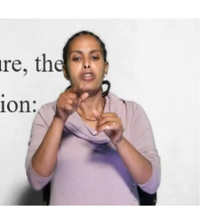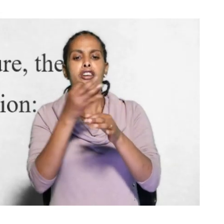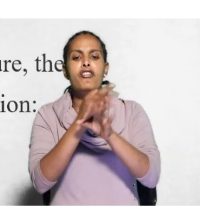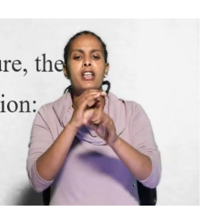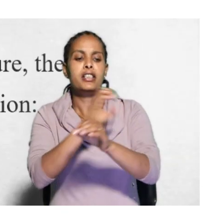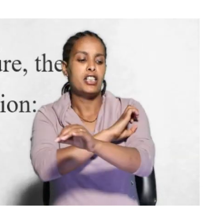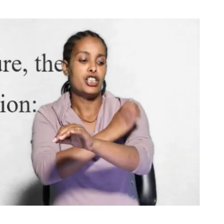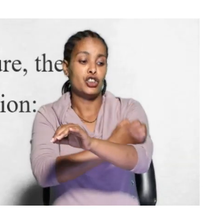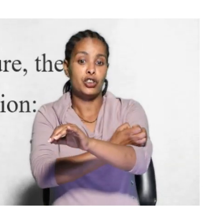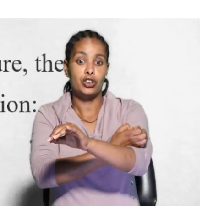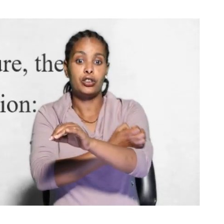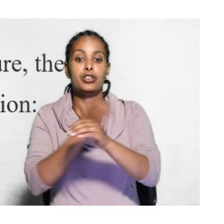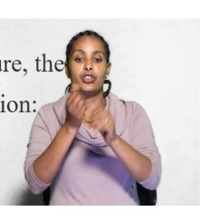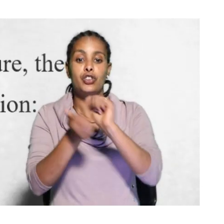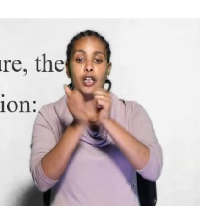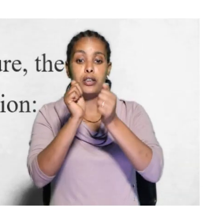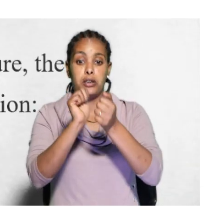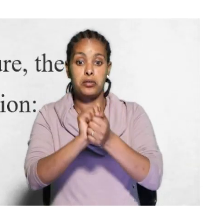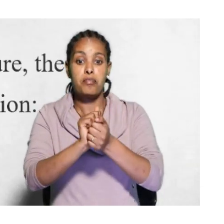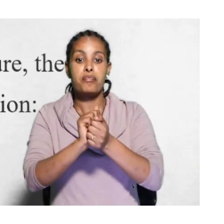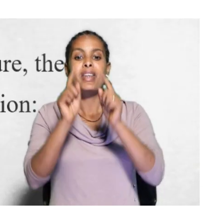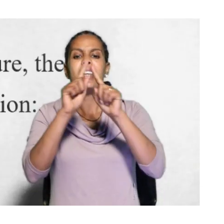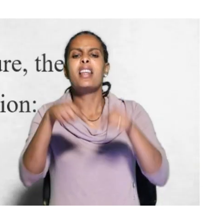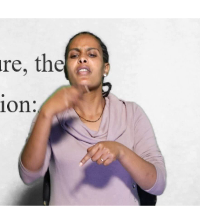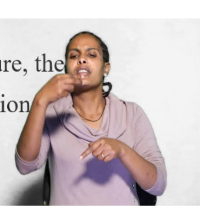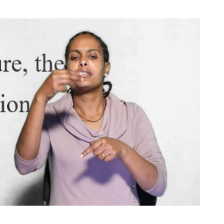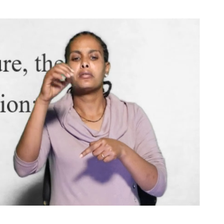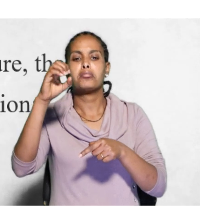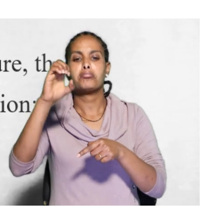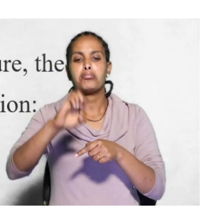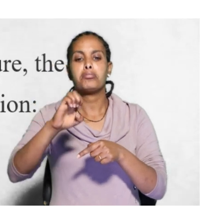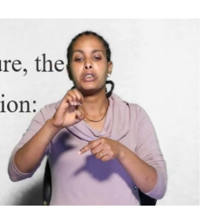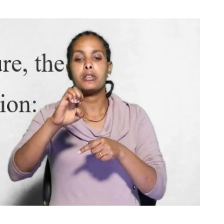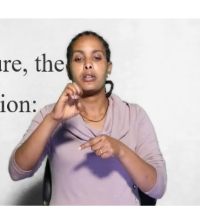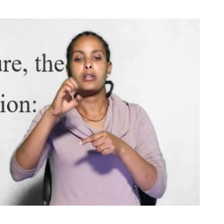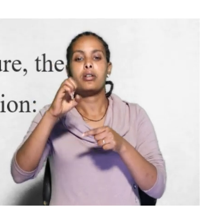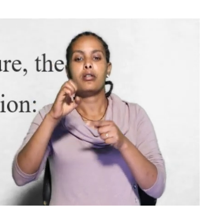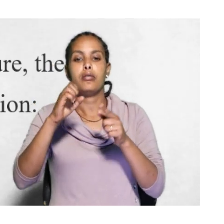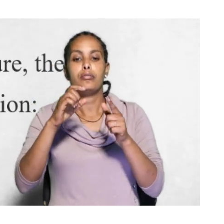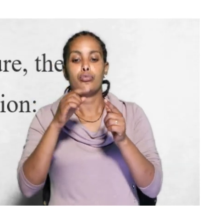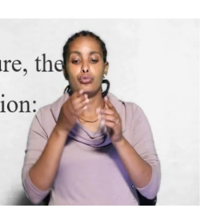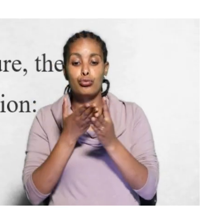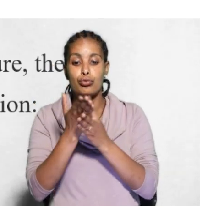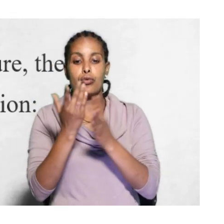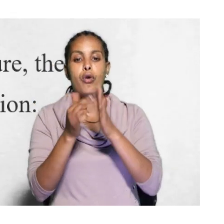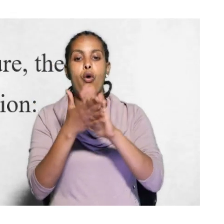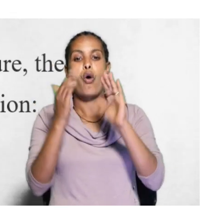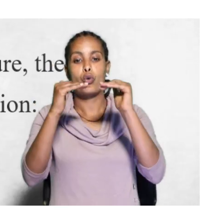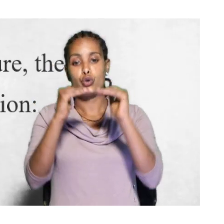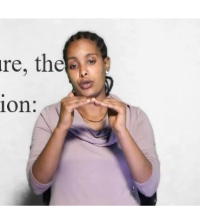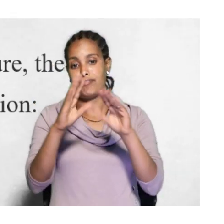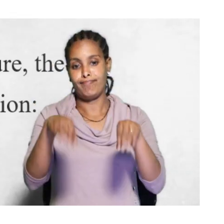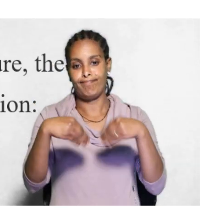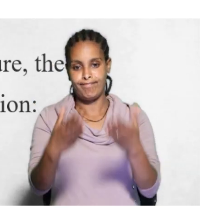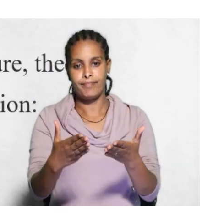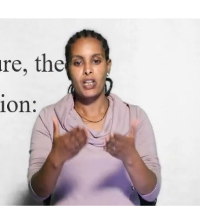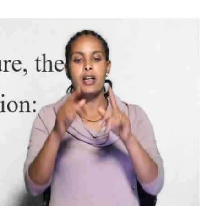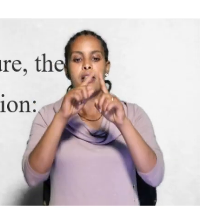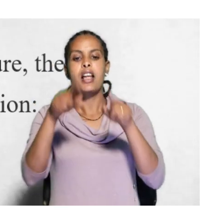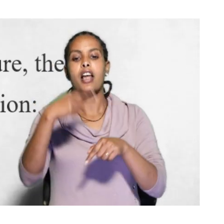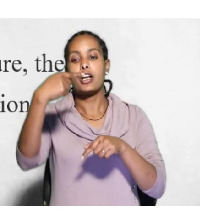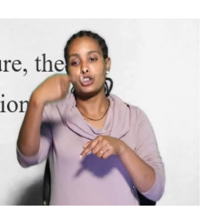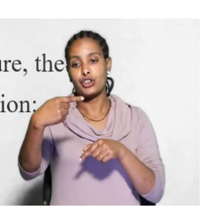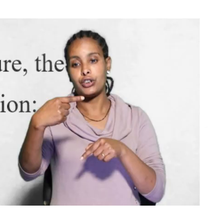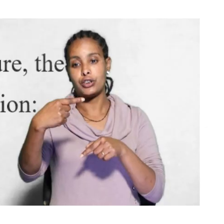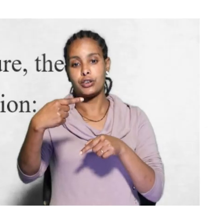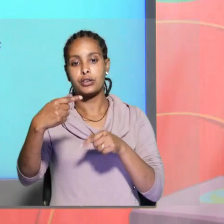energy change relates enthalpy change and entropy change through this equation. Delta G